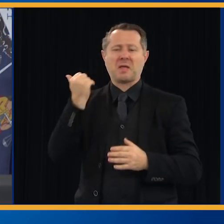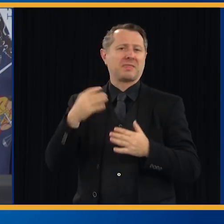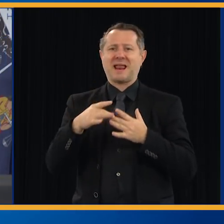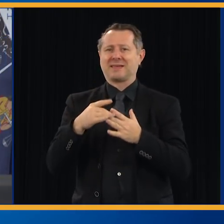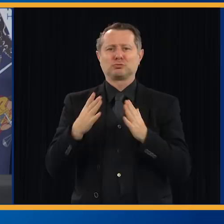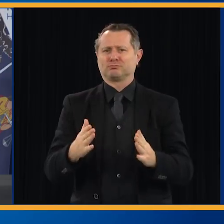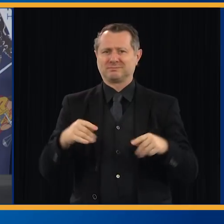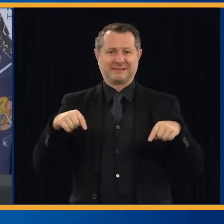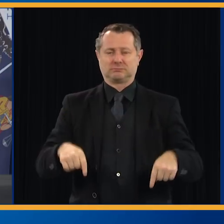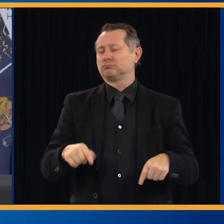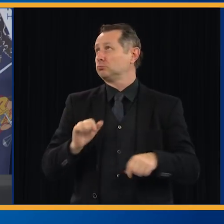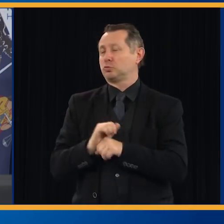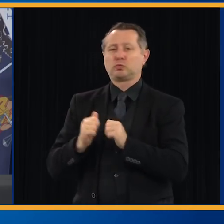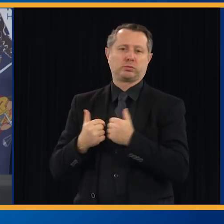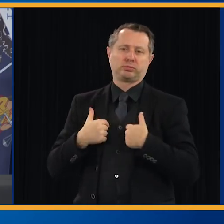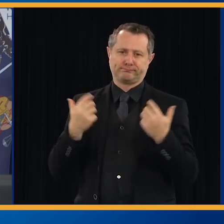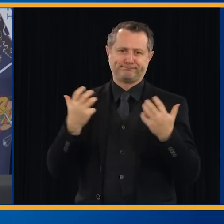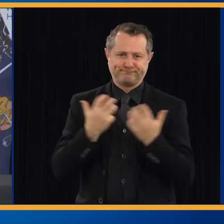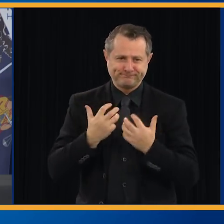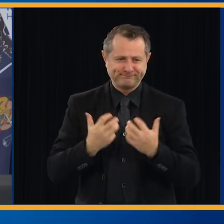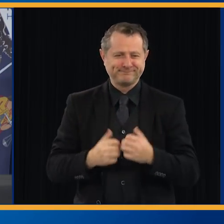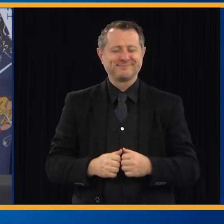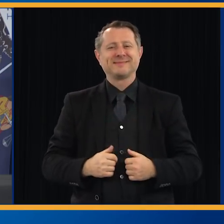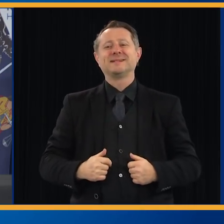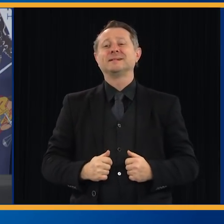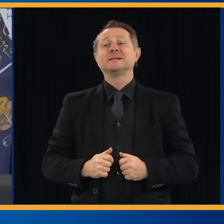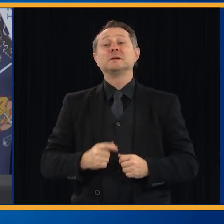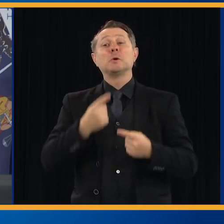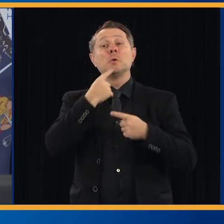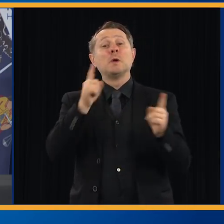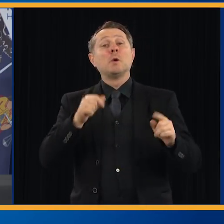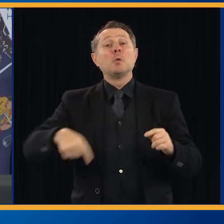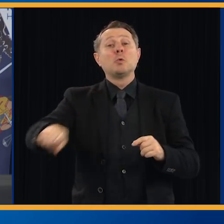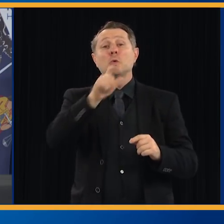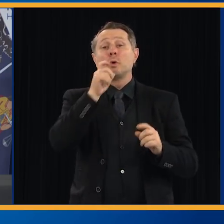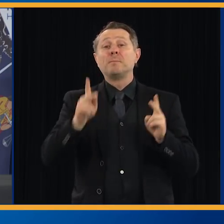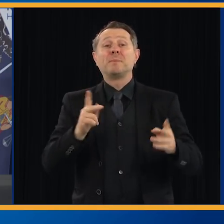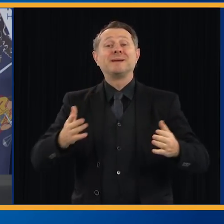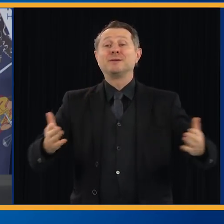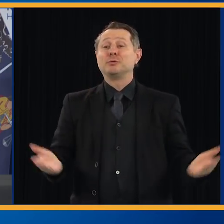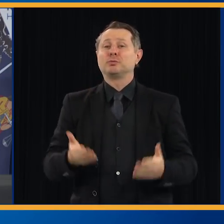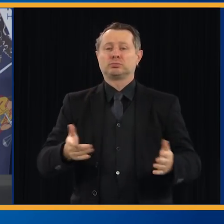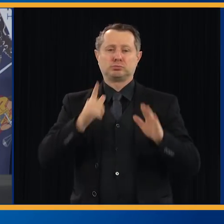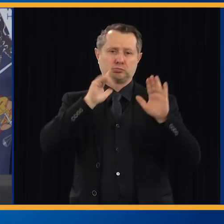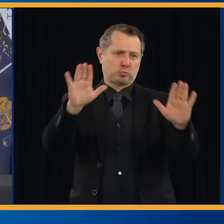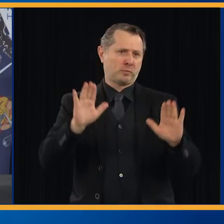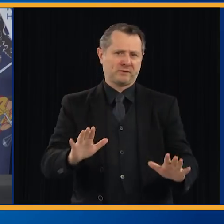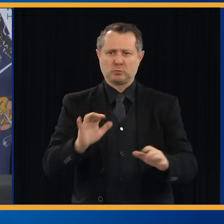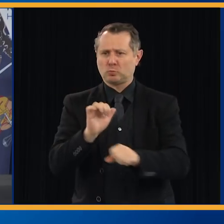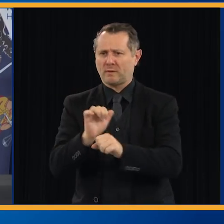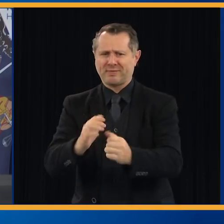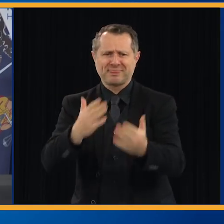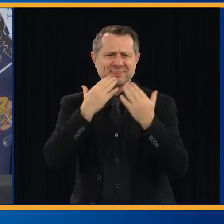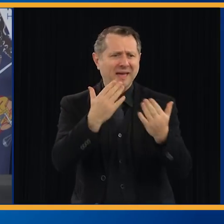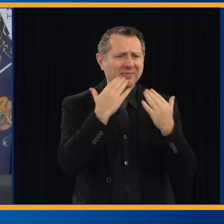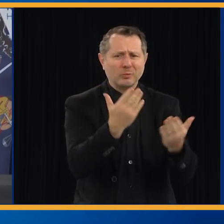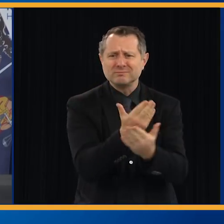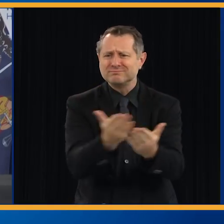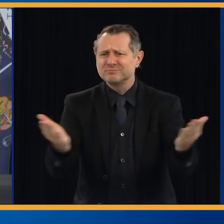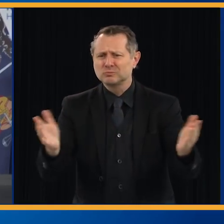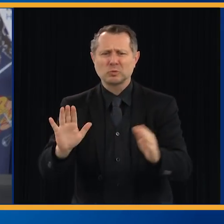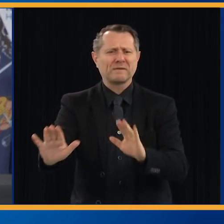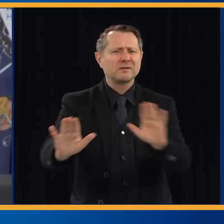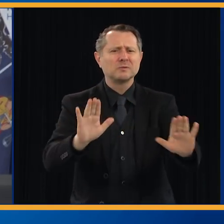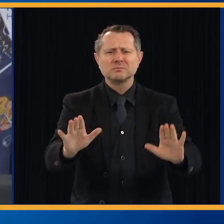him. And I want to say to all the people of Northwell who've done extraordinary jobs, thank you so much, and thank you for having us